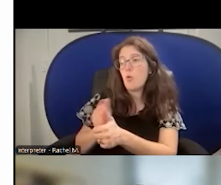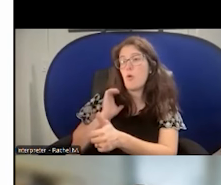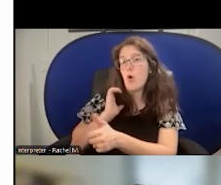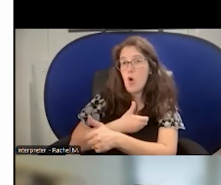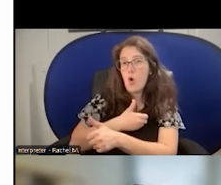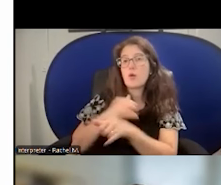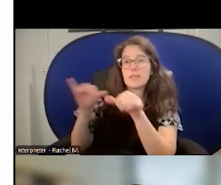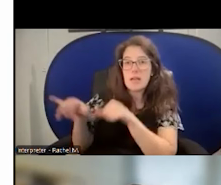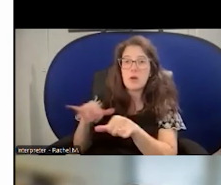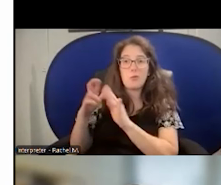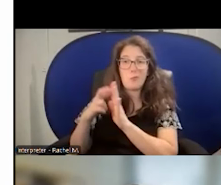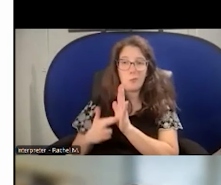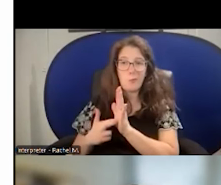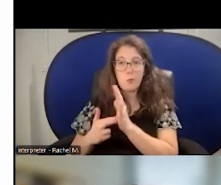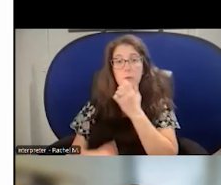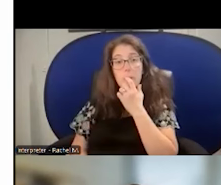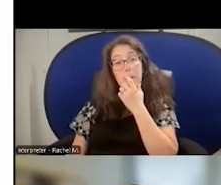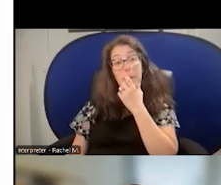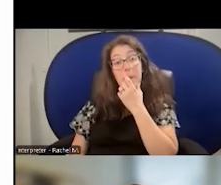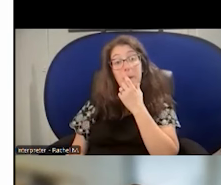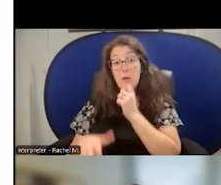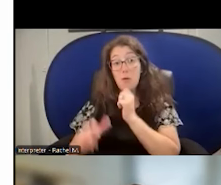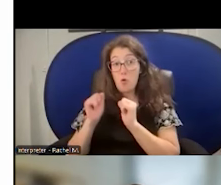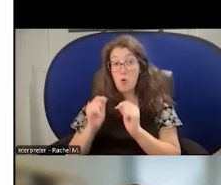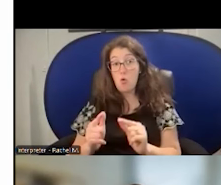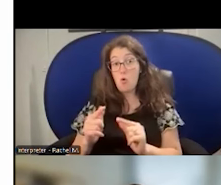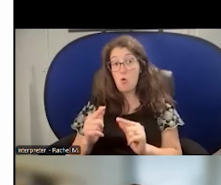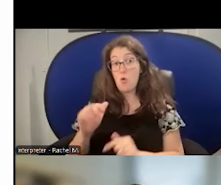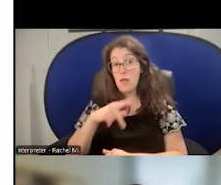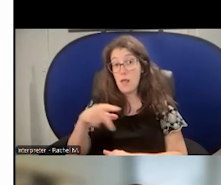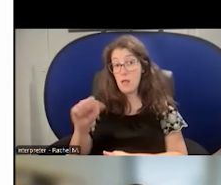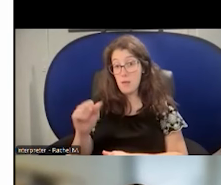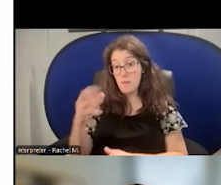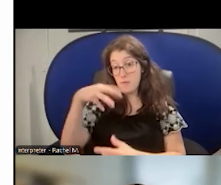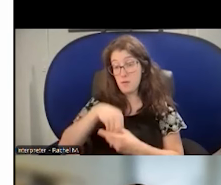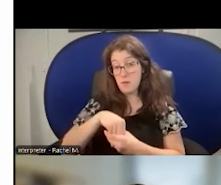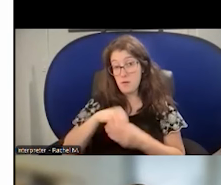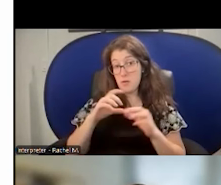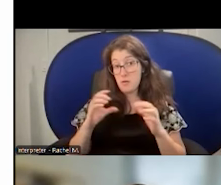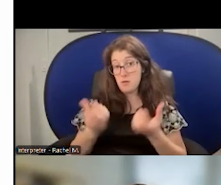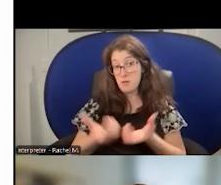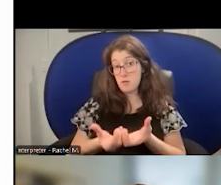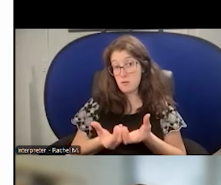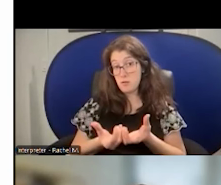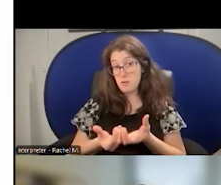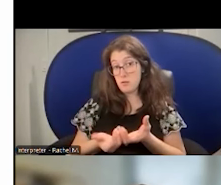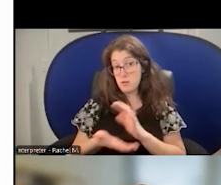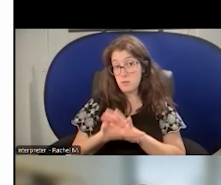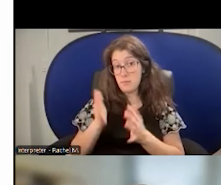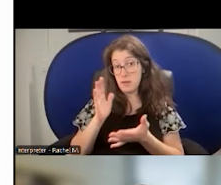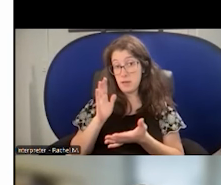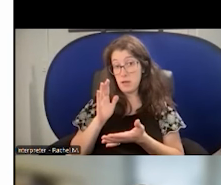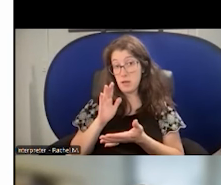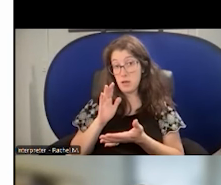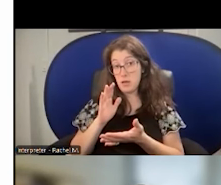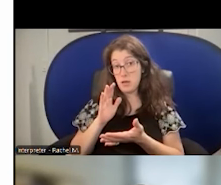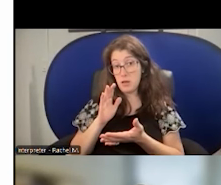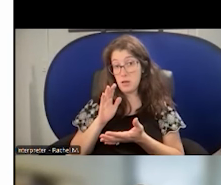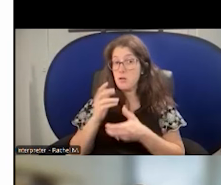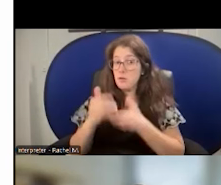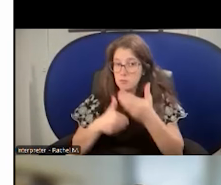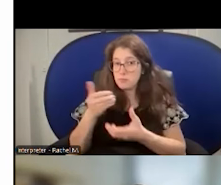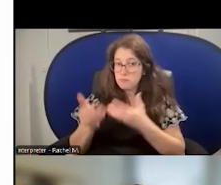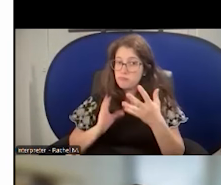Now, not all applications that end up being incorporated into a course go through formal purchase